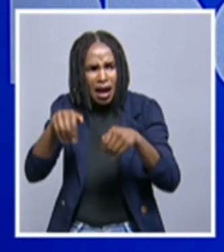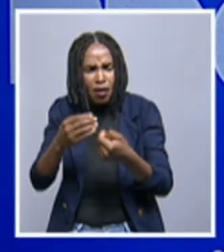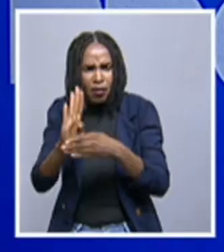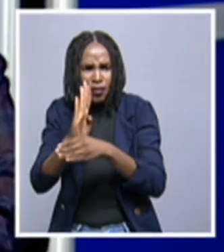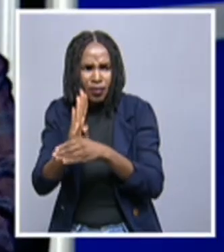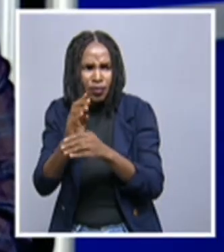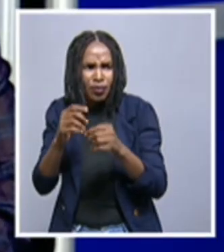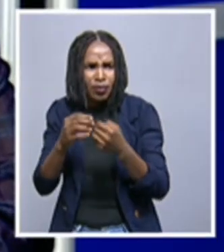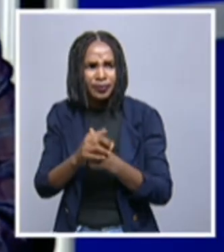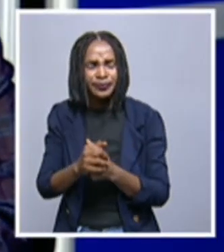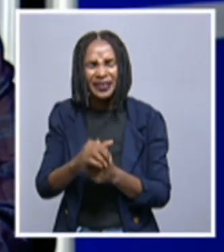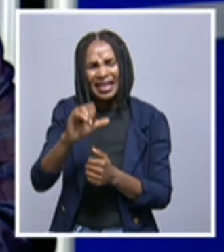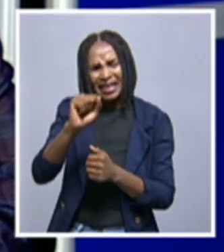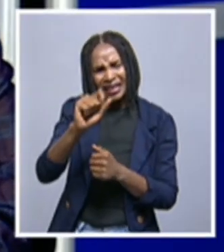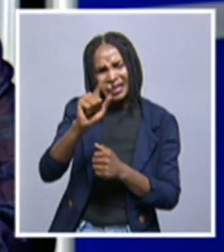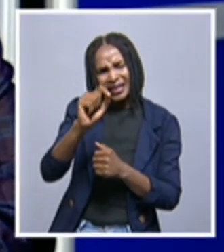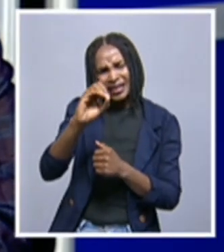Normally, the stock markets